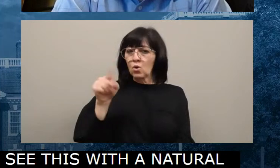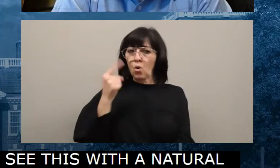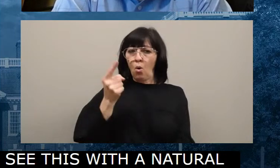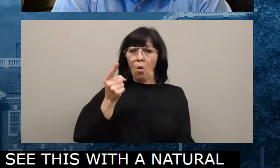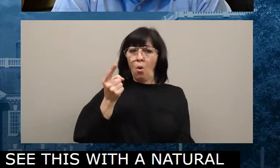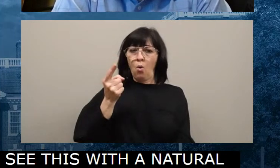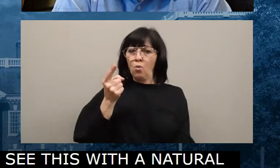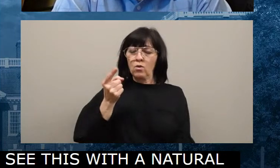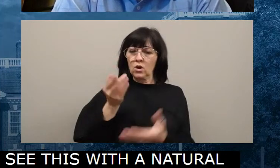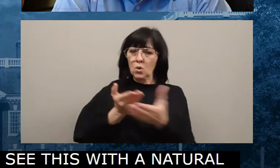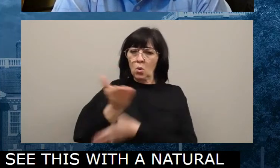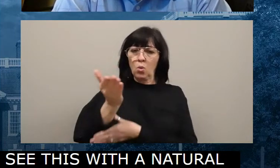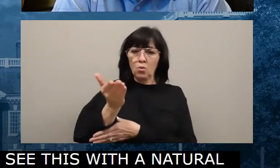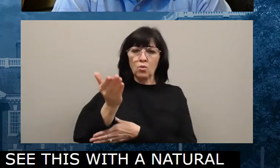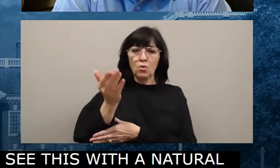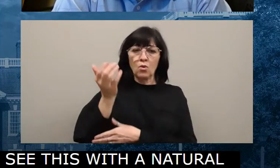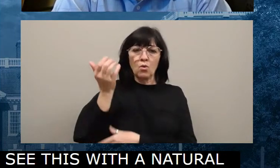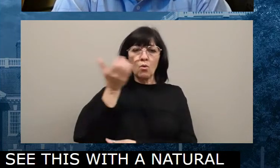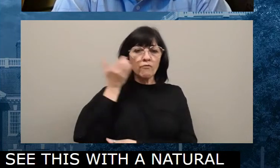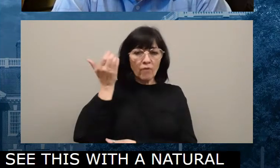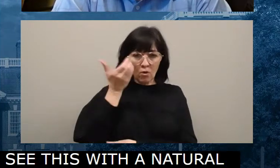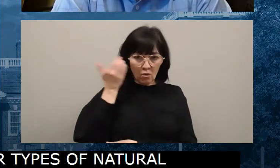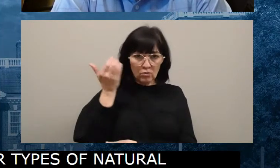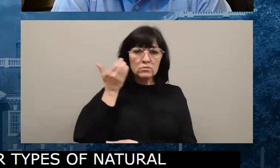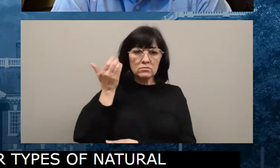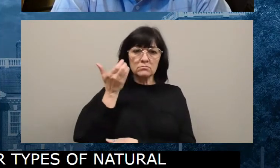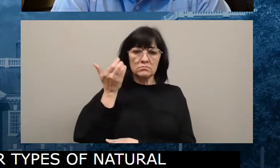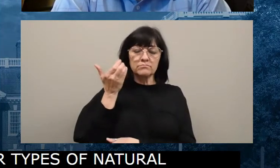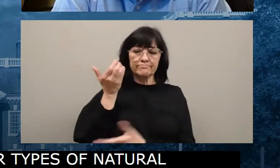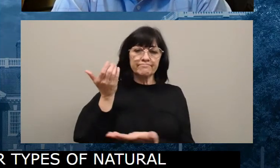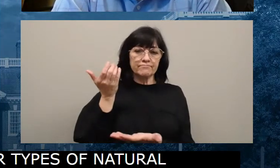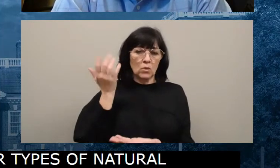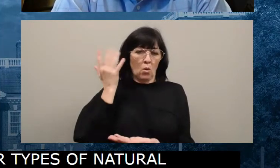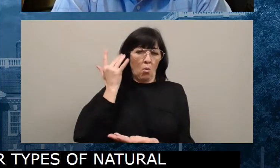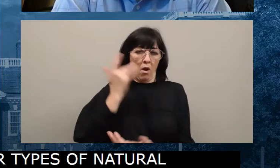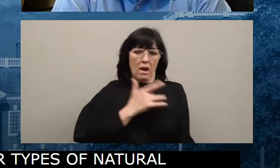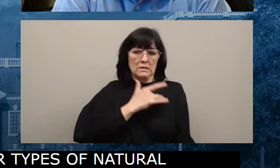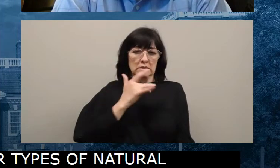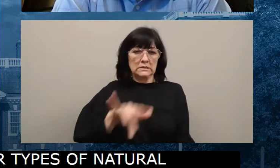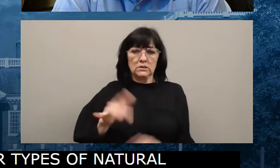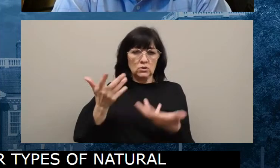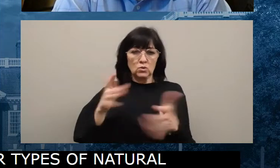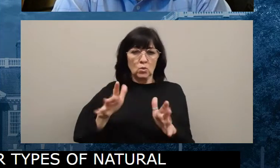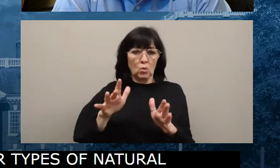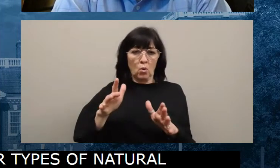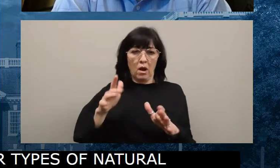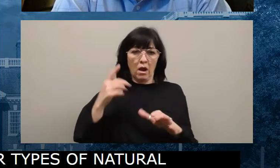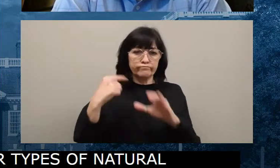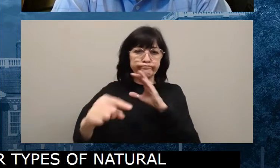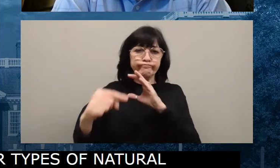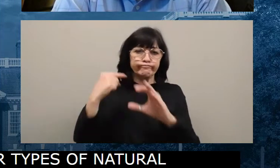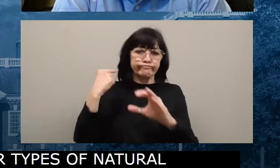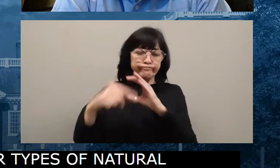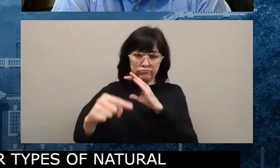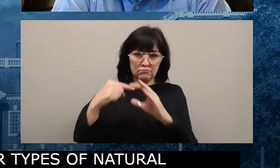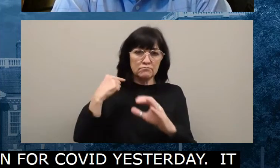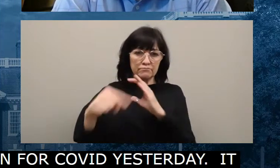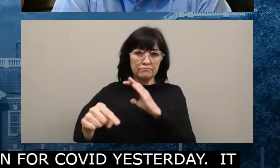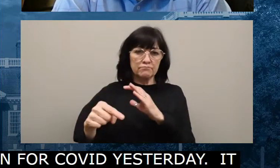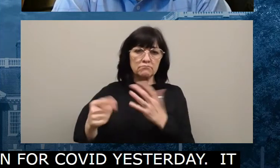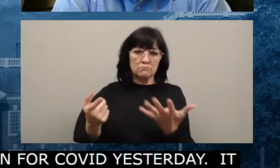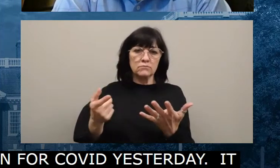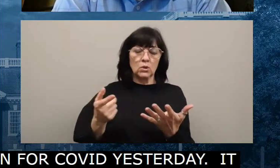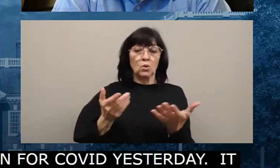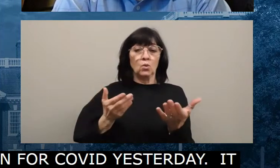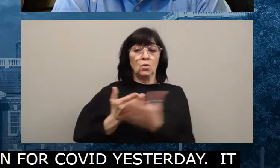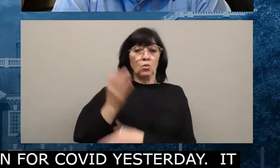of the information and having to have the dialogue with the individuals. We do have a team that will work with our federal partners on any